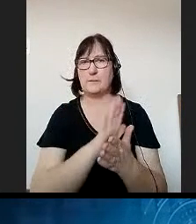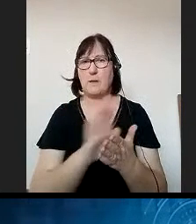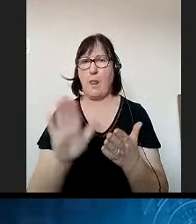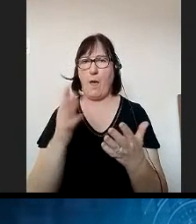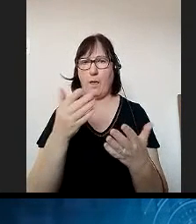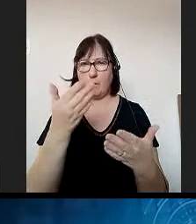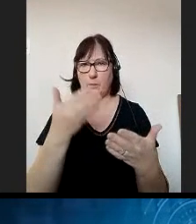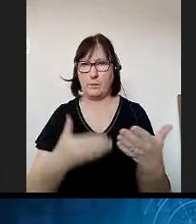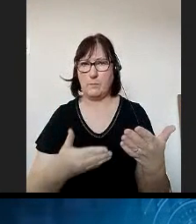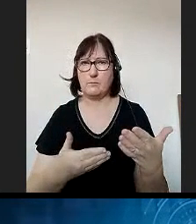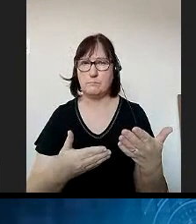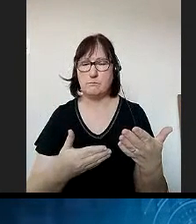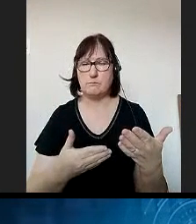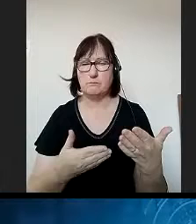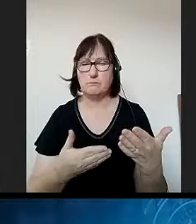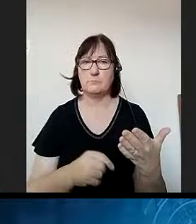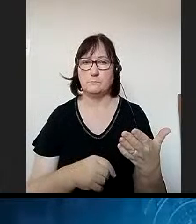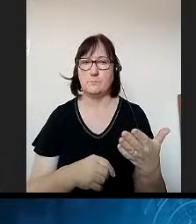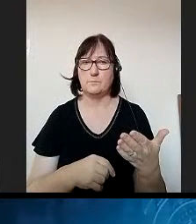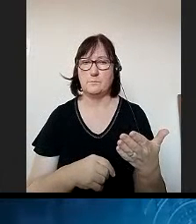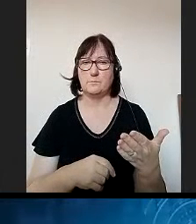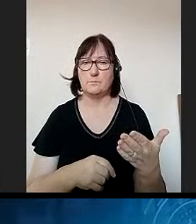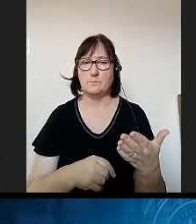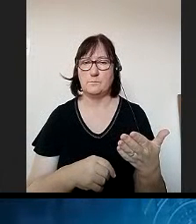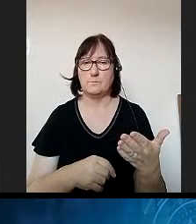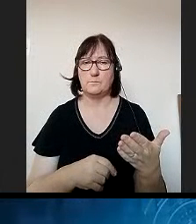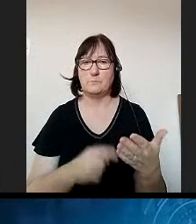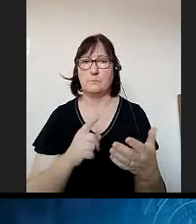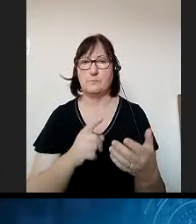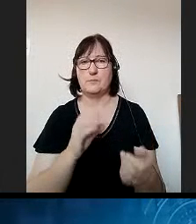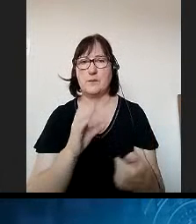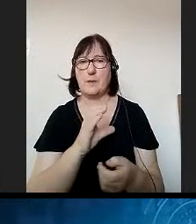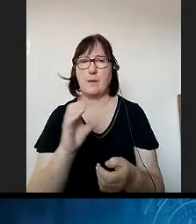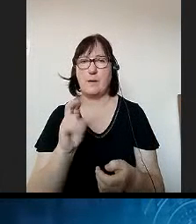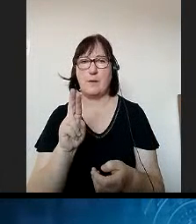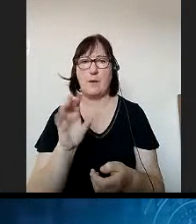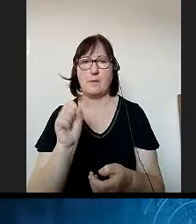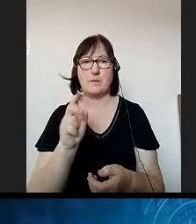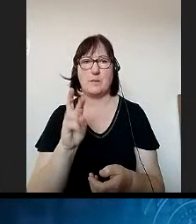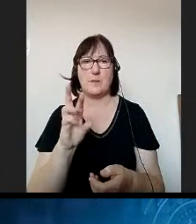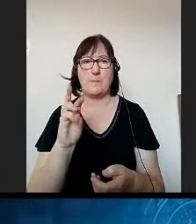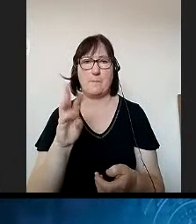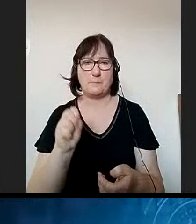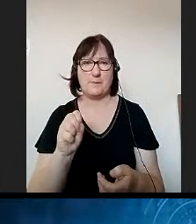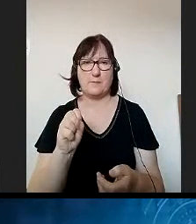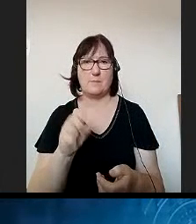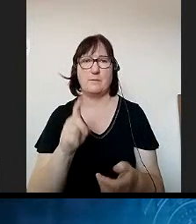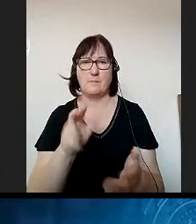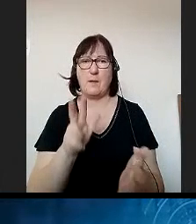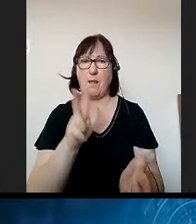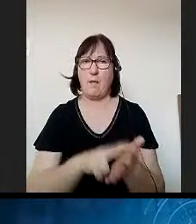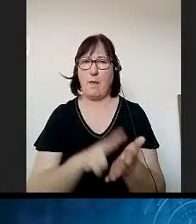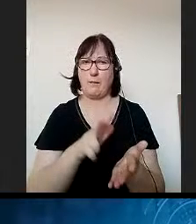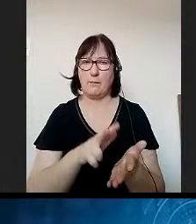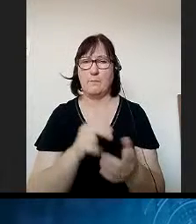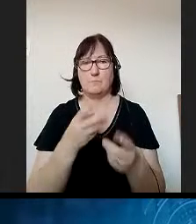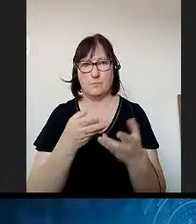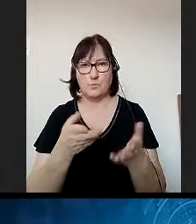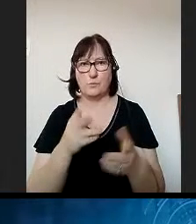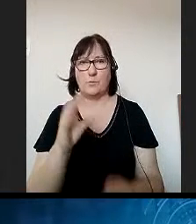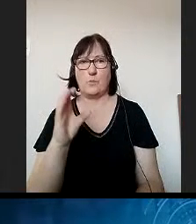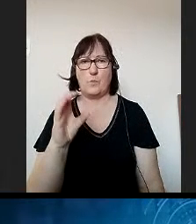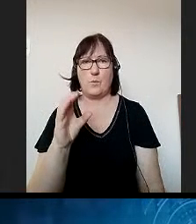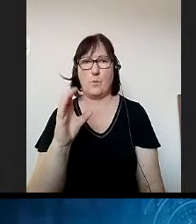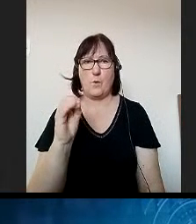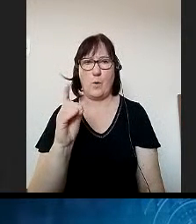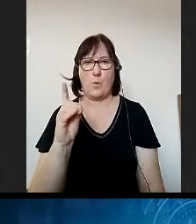the schedule to the Customs and Excise Act that showed the codes, the